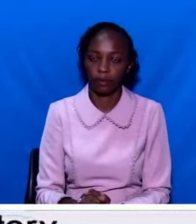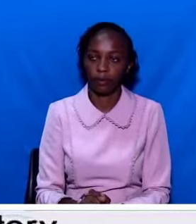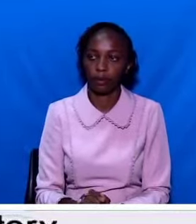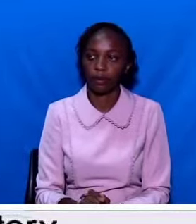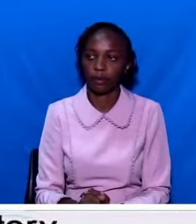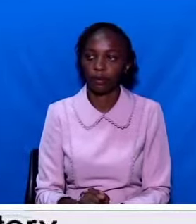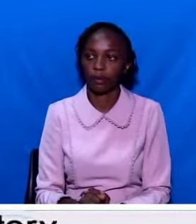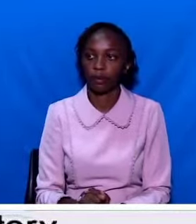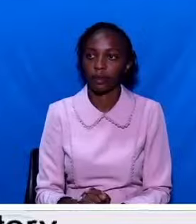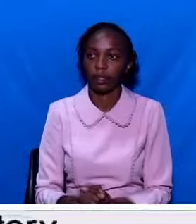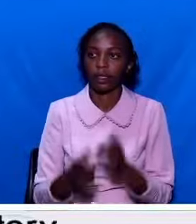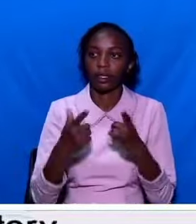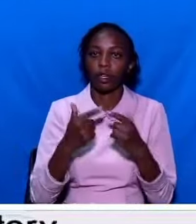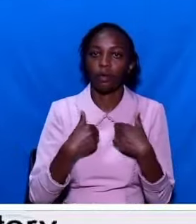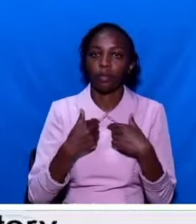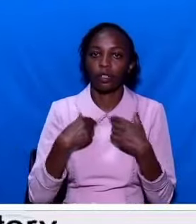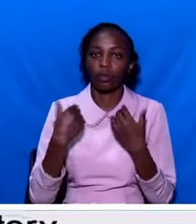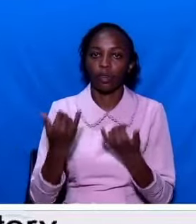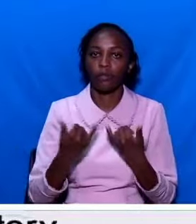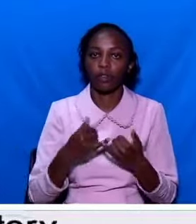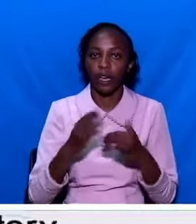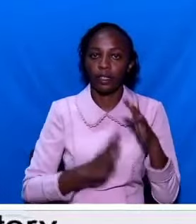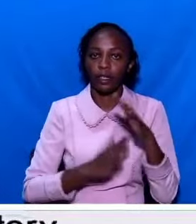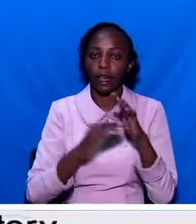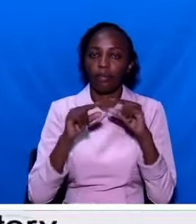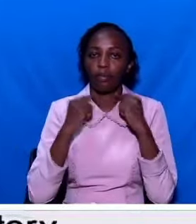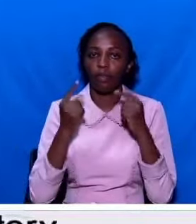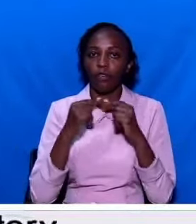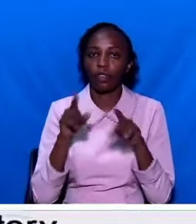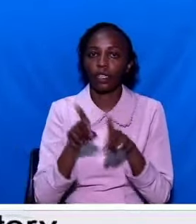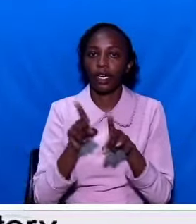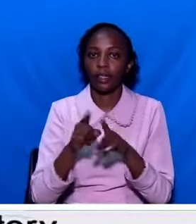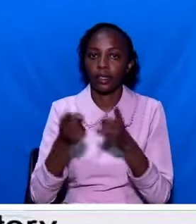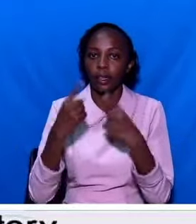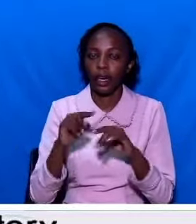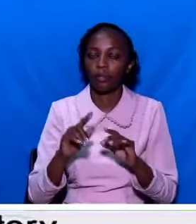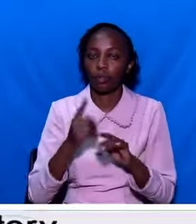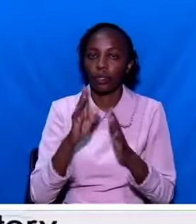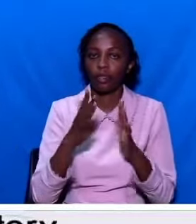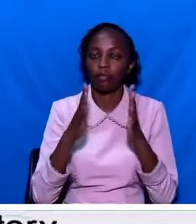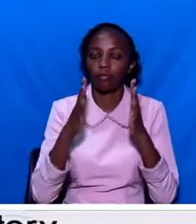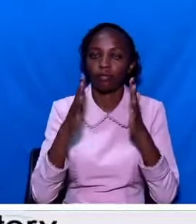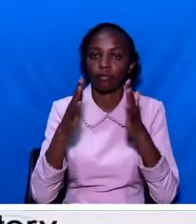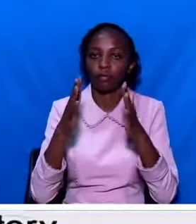Yes, allow me to invite the provost. Let's appreciate him with a hand clap as he comes.